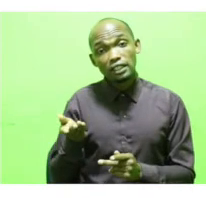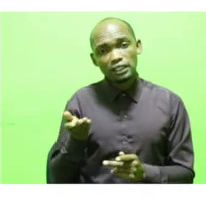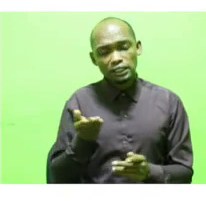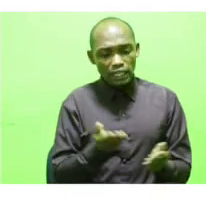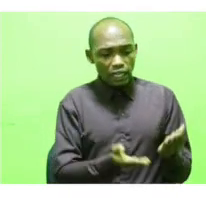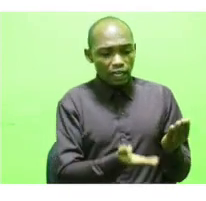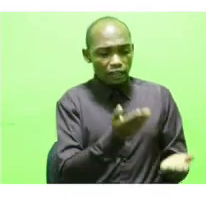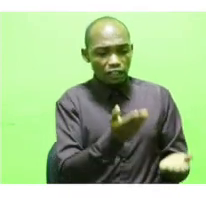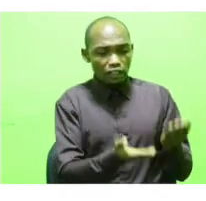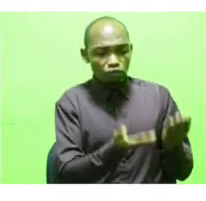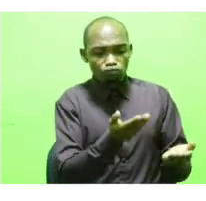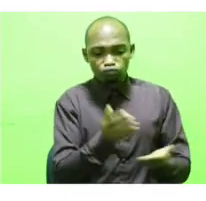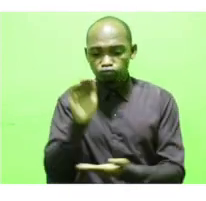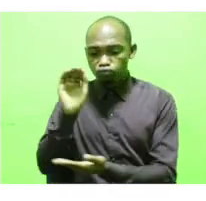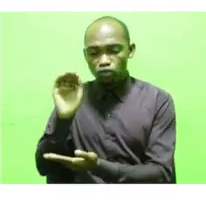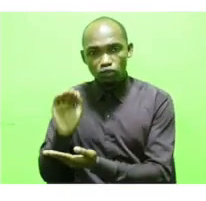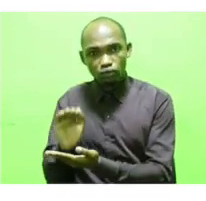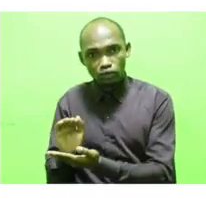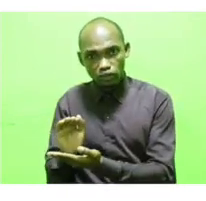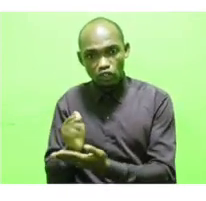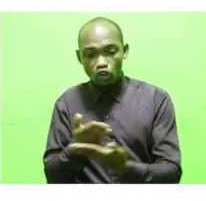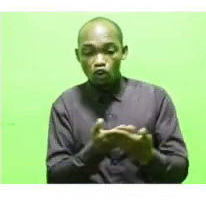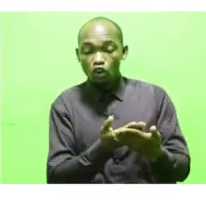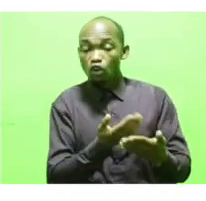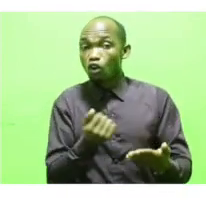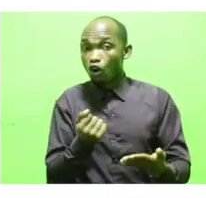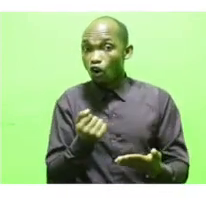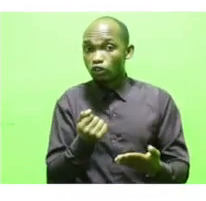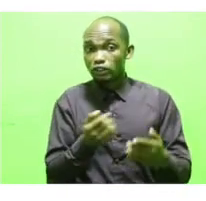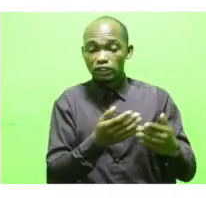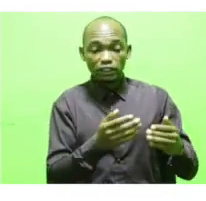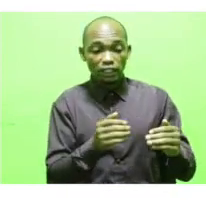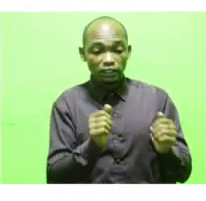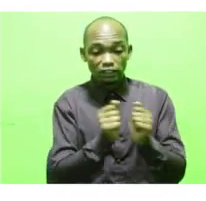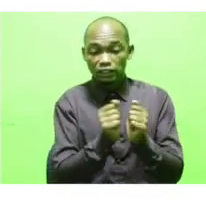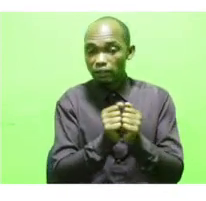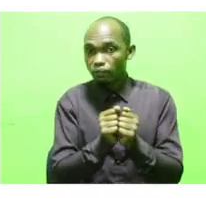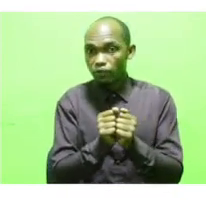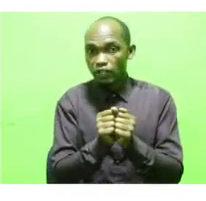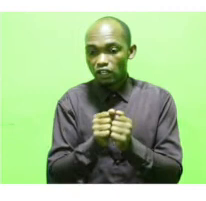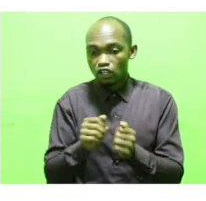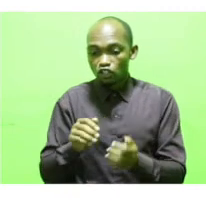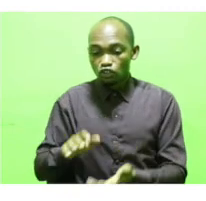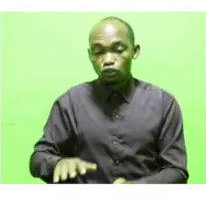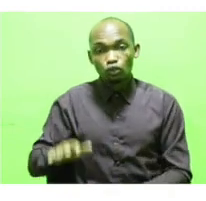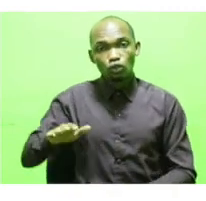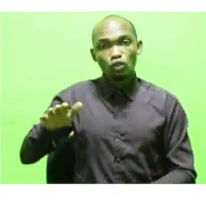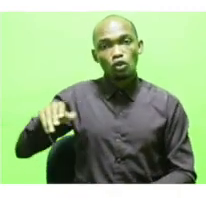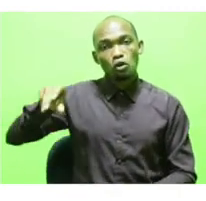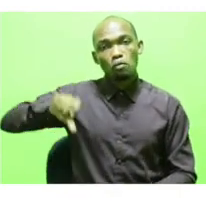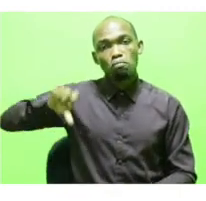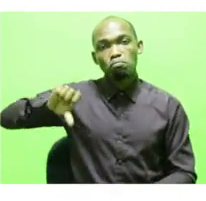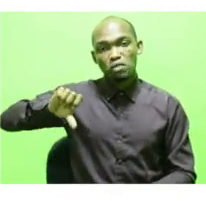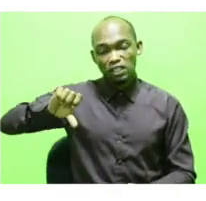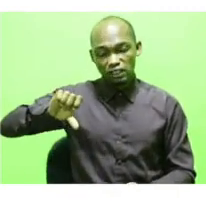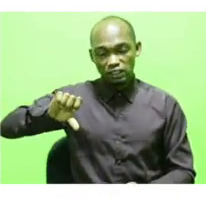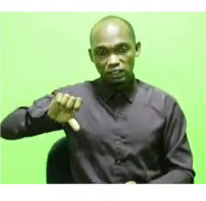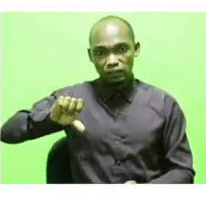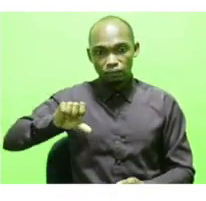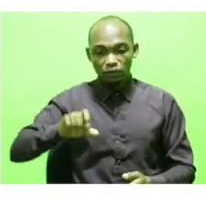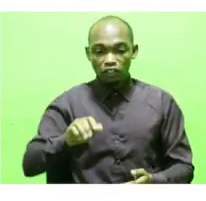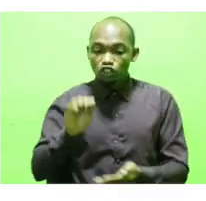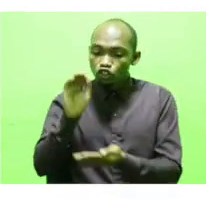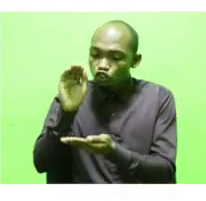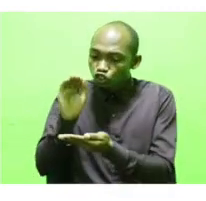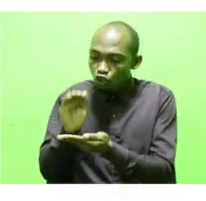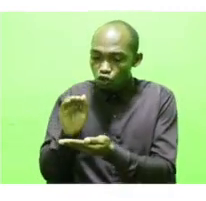a very low amount, then cretinism or dwarfism occurs, in which the organism becomes